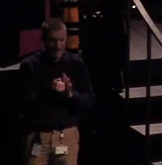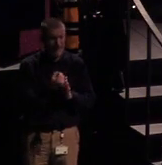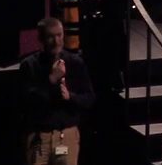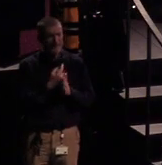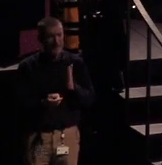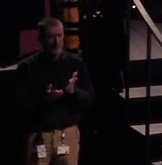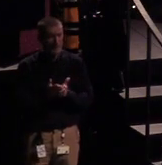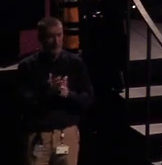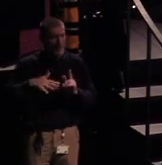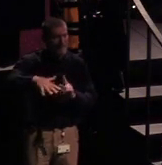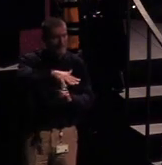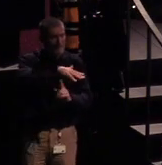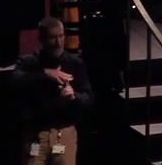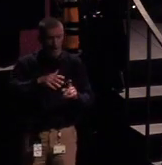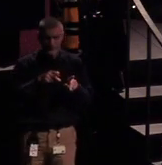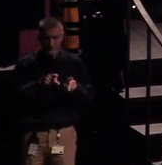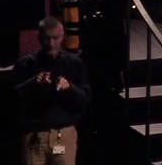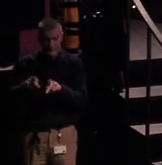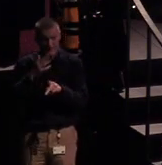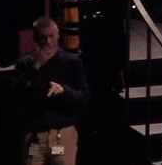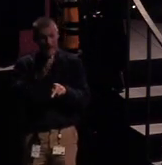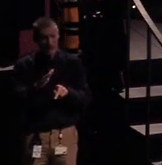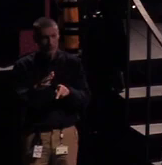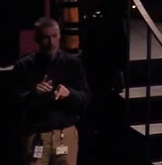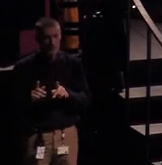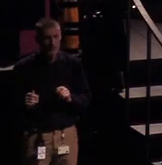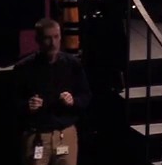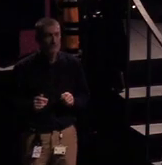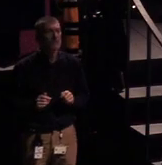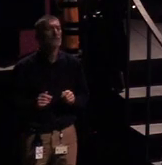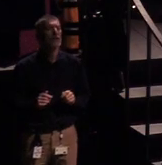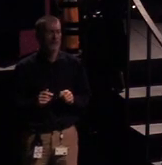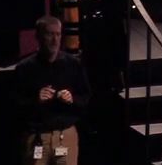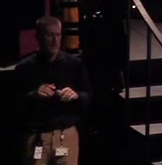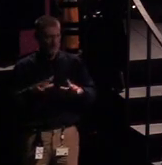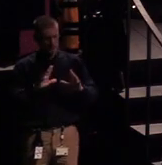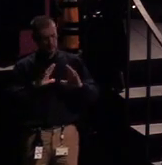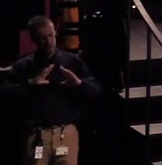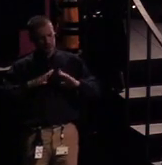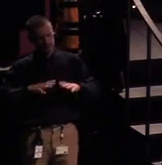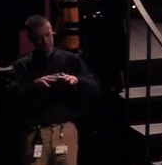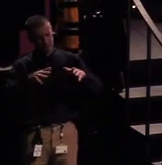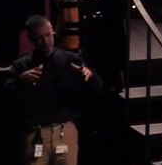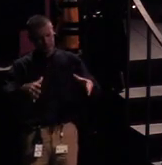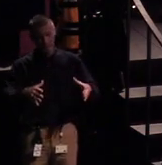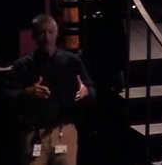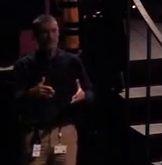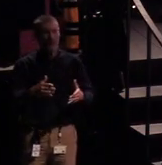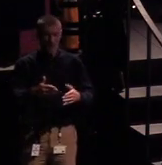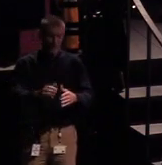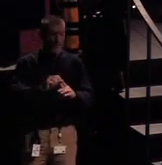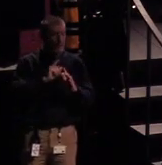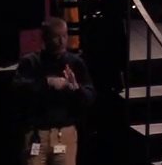systems and attitudes relaxed venues commit to considering access at every stage of a project